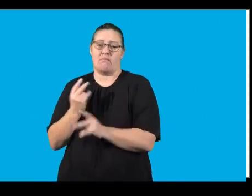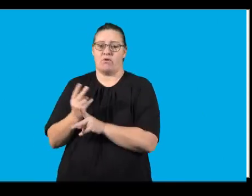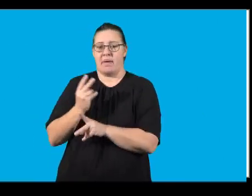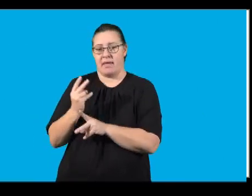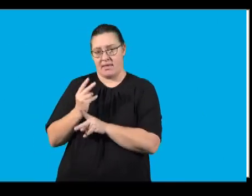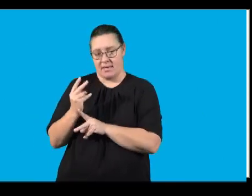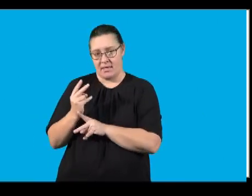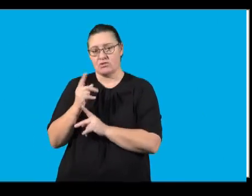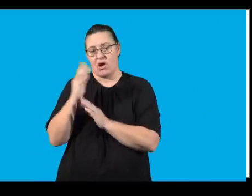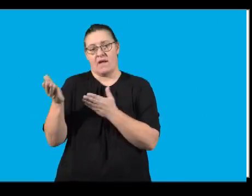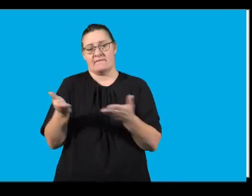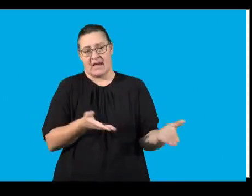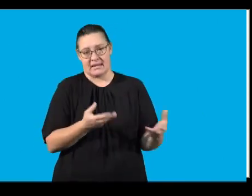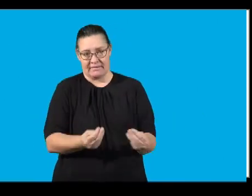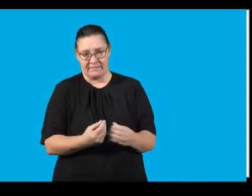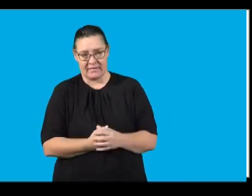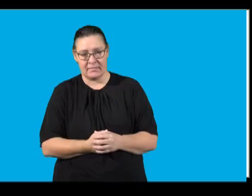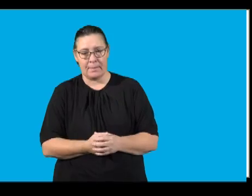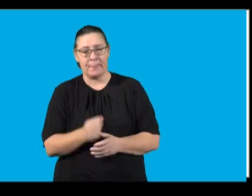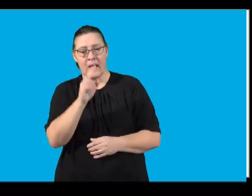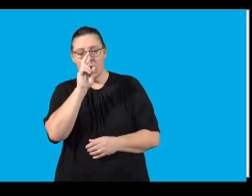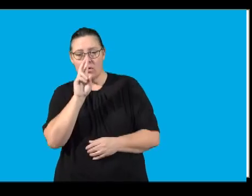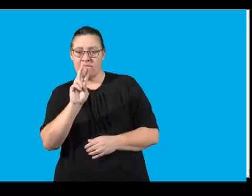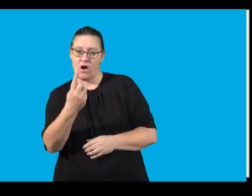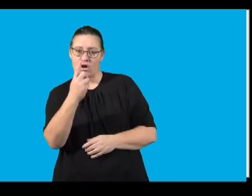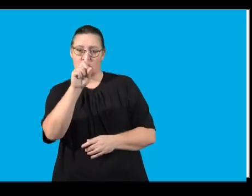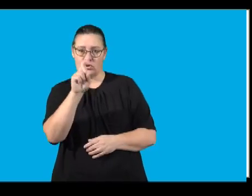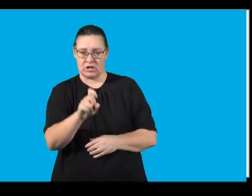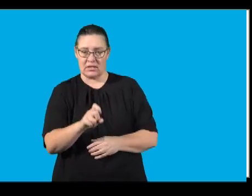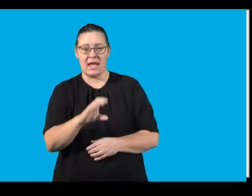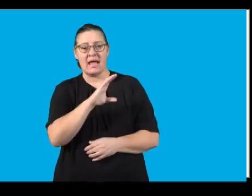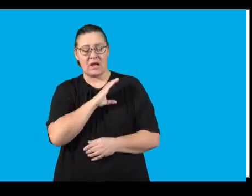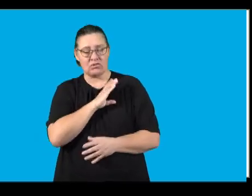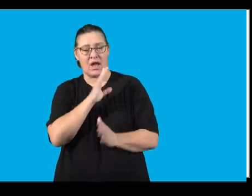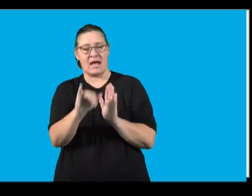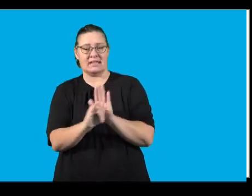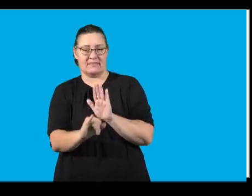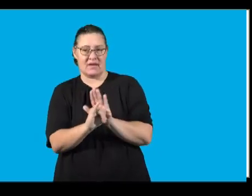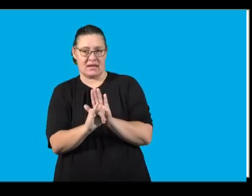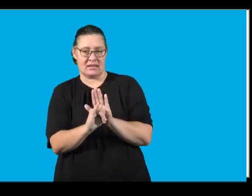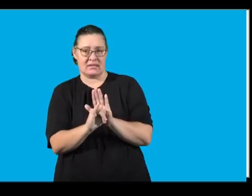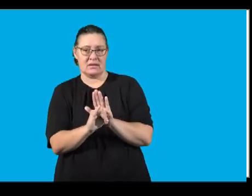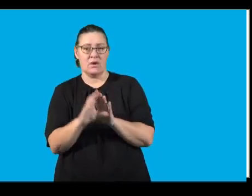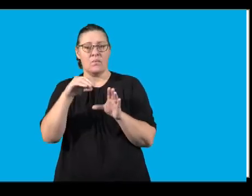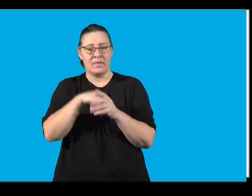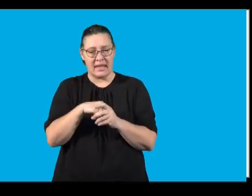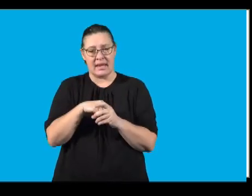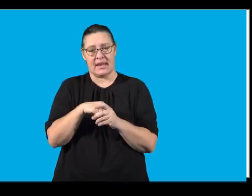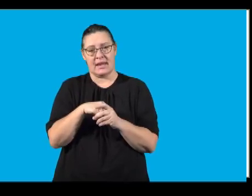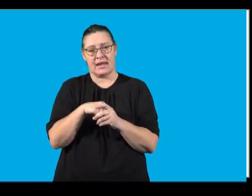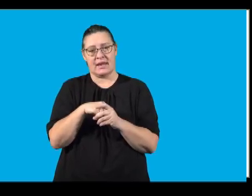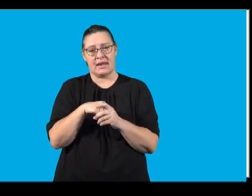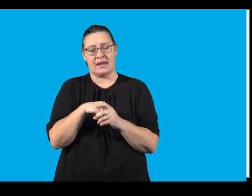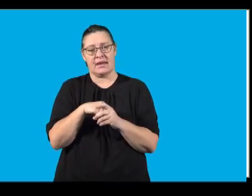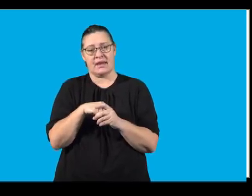competition and they're preparing, so she's invited them. So let's look at our first question. Our characters have been identified in